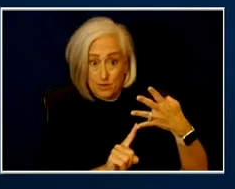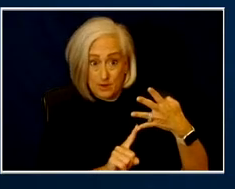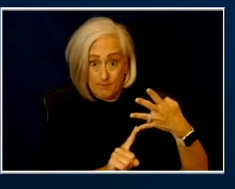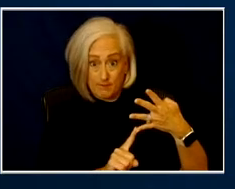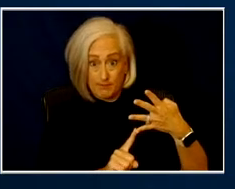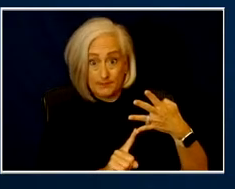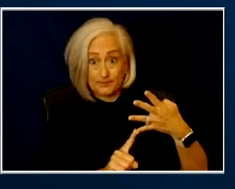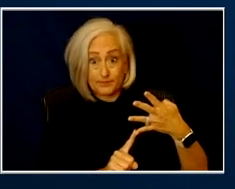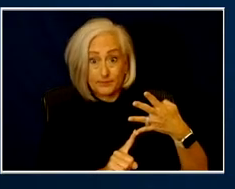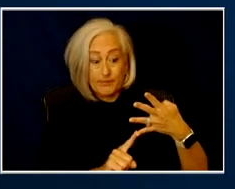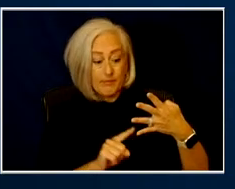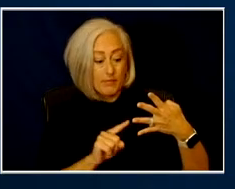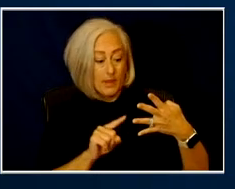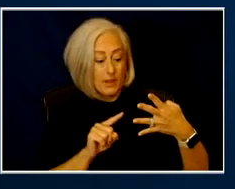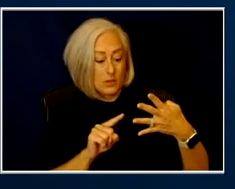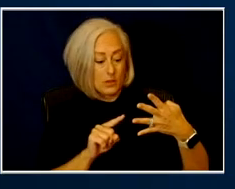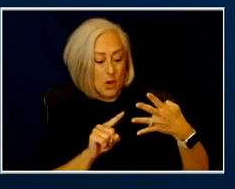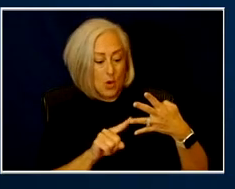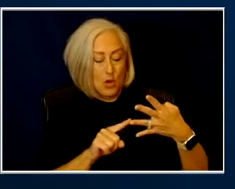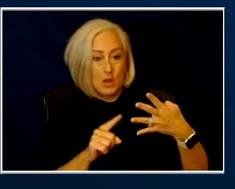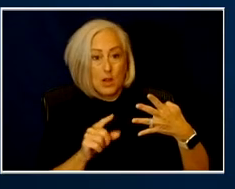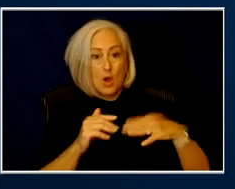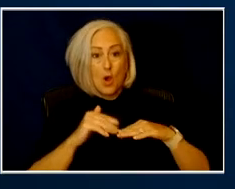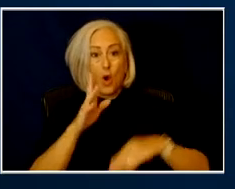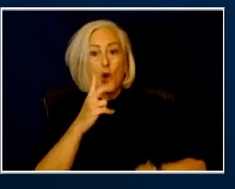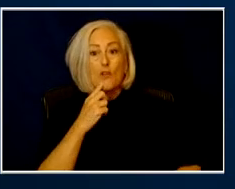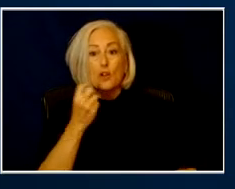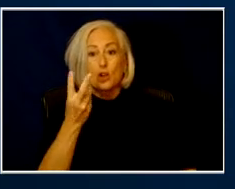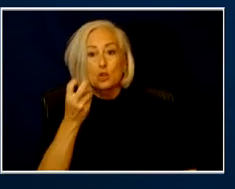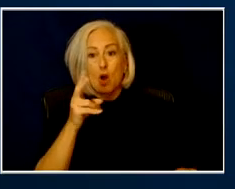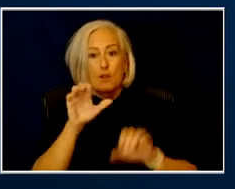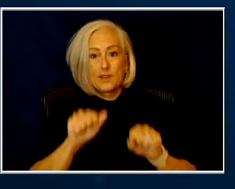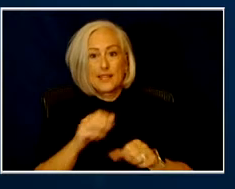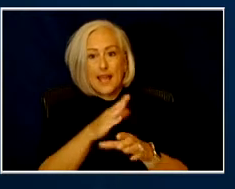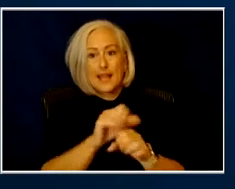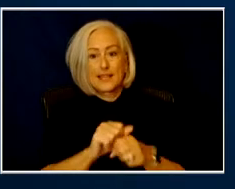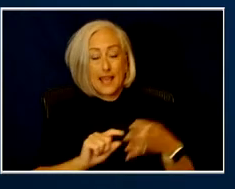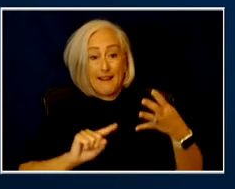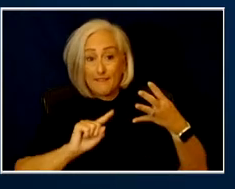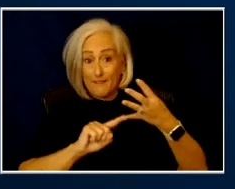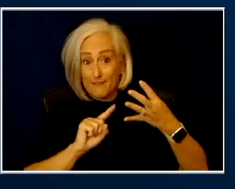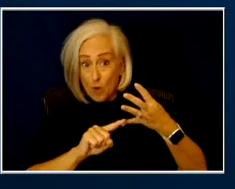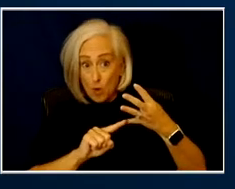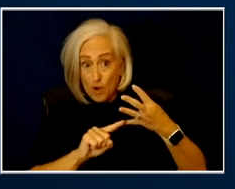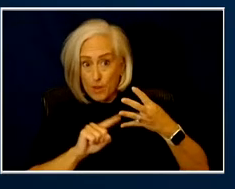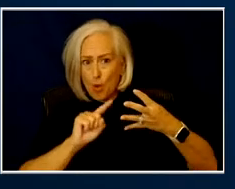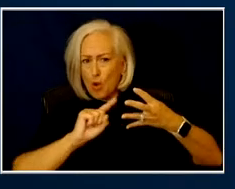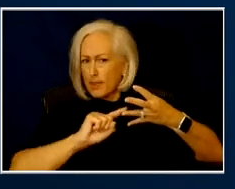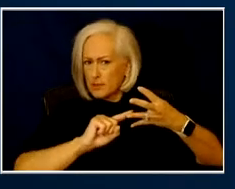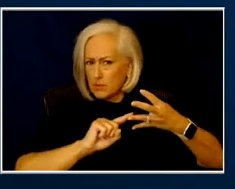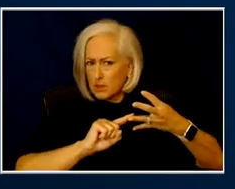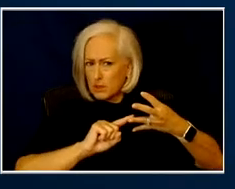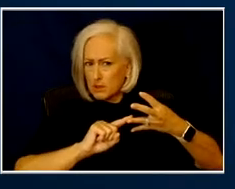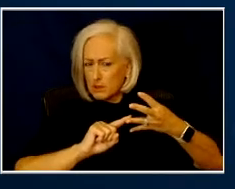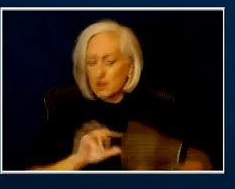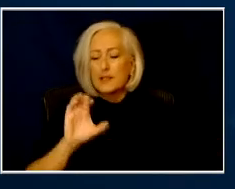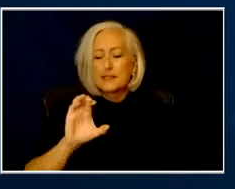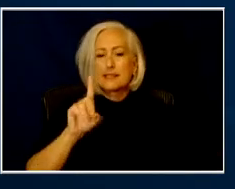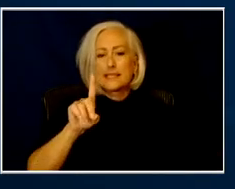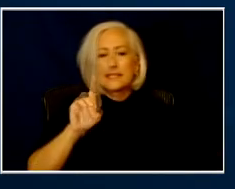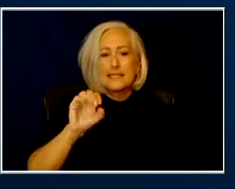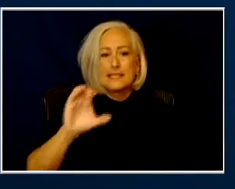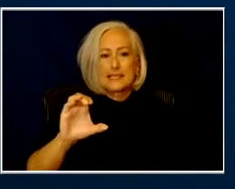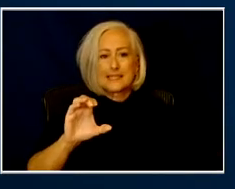12 and over get that fourth shot the way that 50 and older were needing to get yeah absolutely so the CDC has really